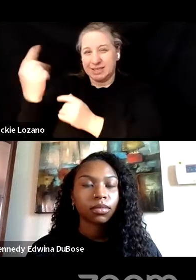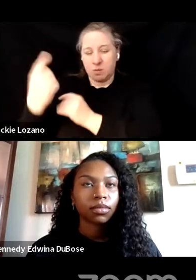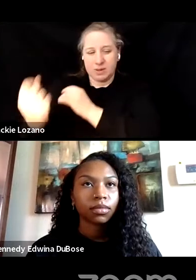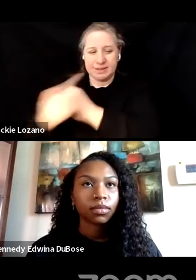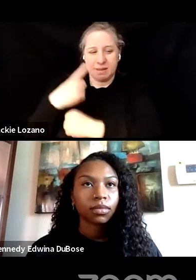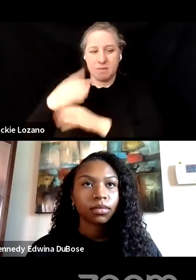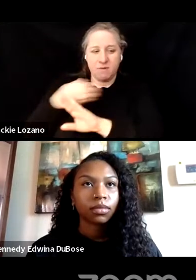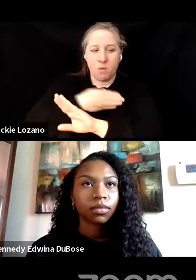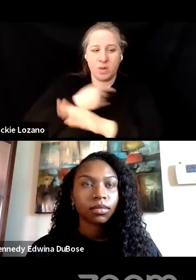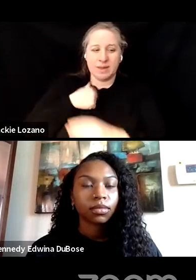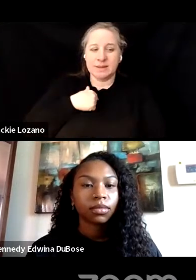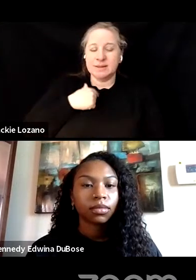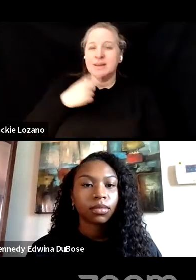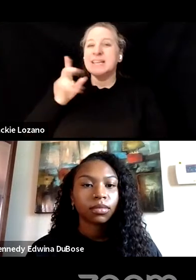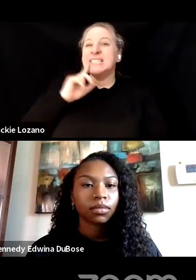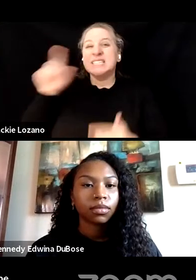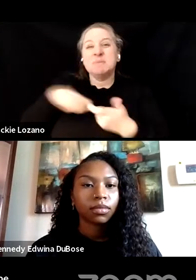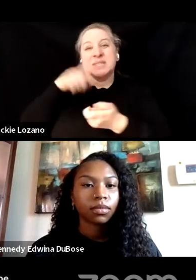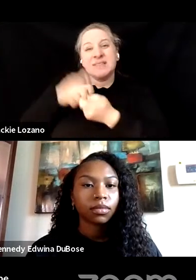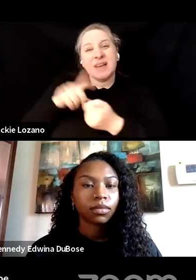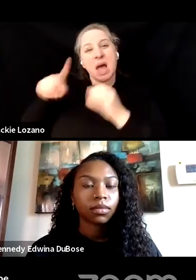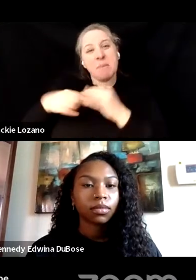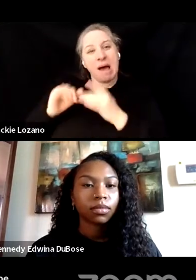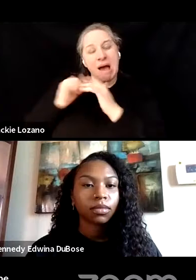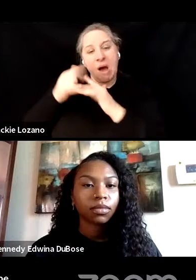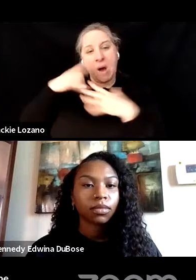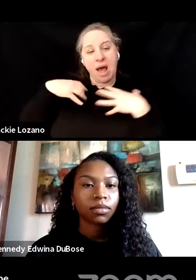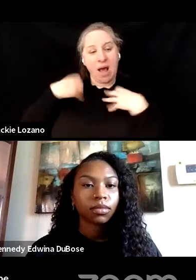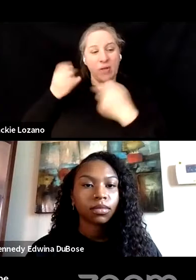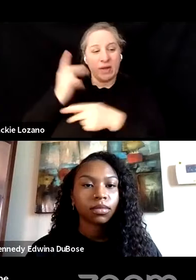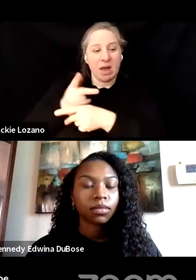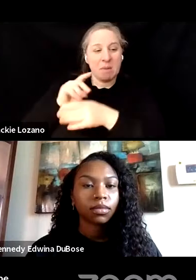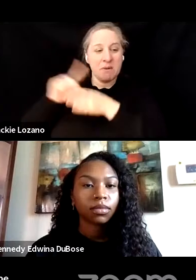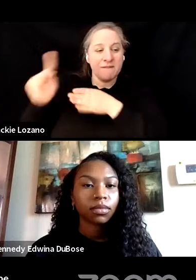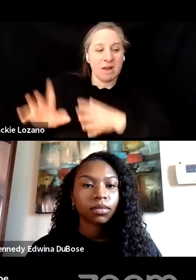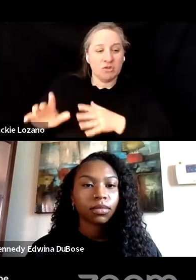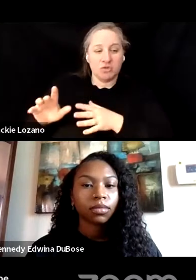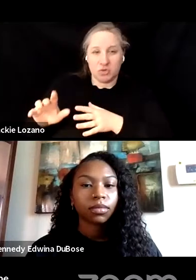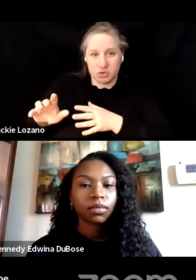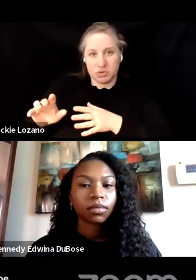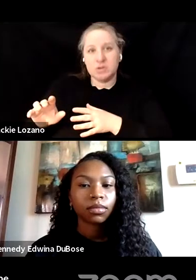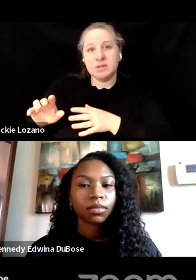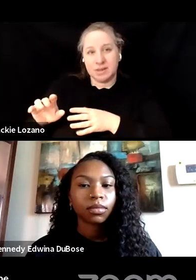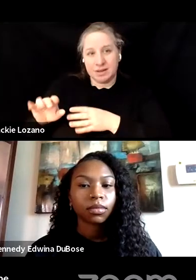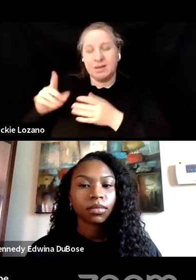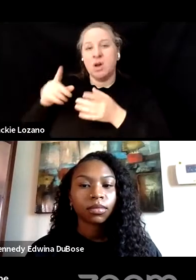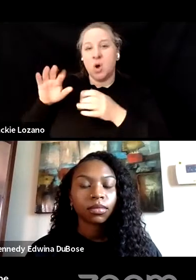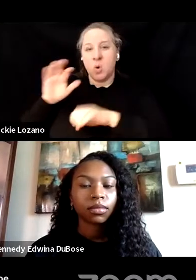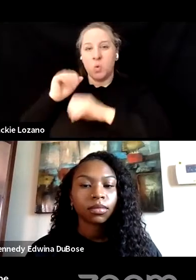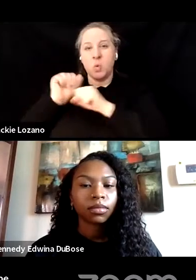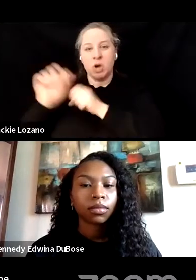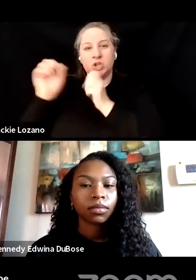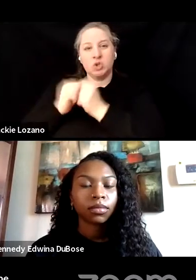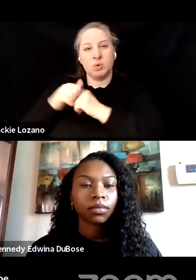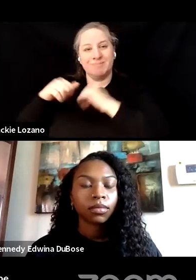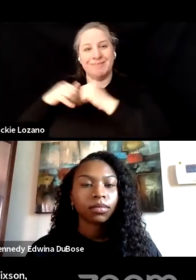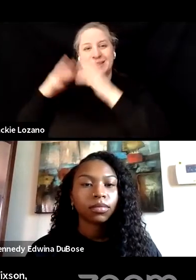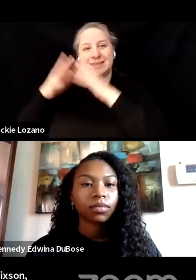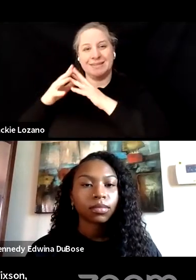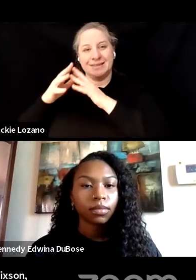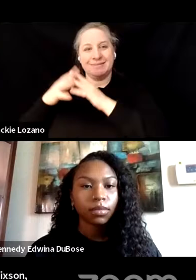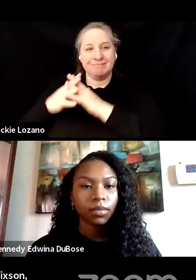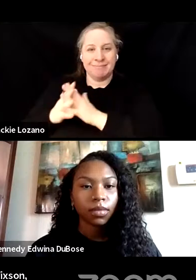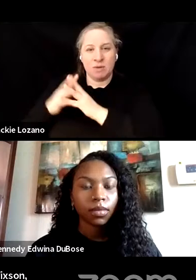this, which was specifically about how healthcare professionals can best work to establish trust. So kind of pulling that all